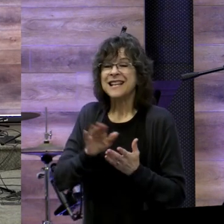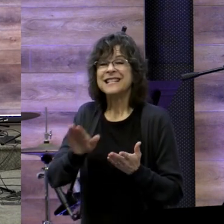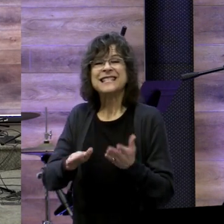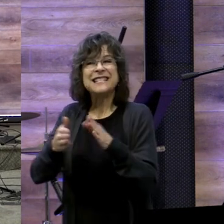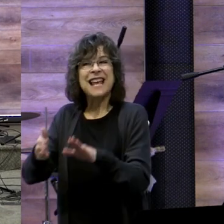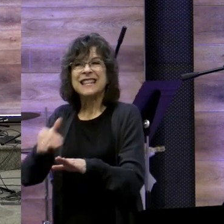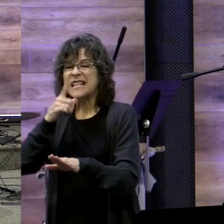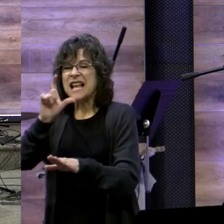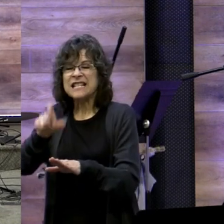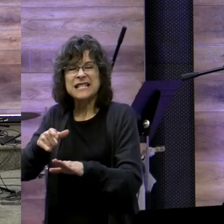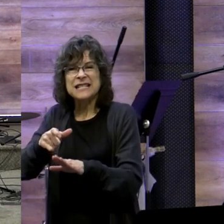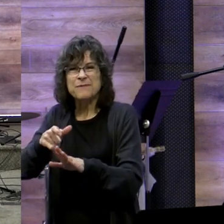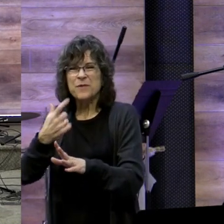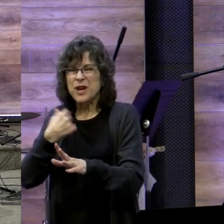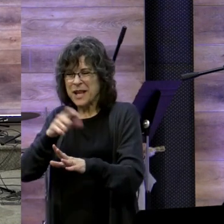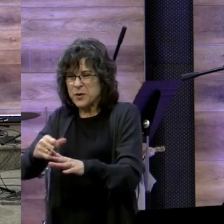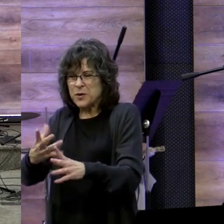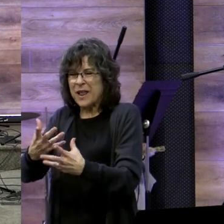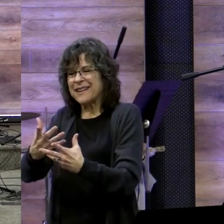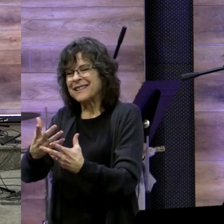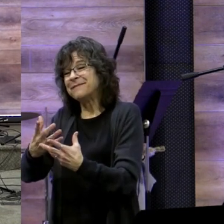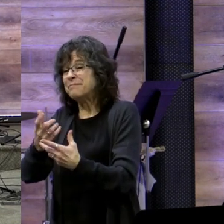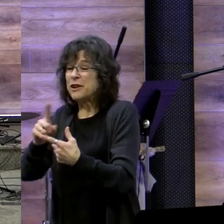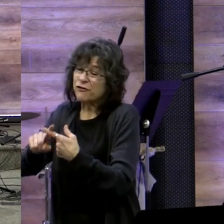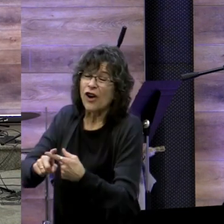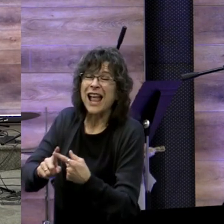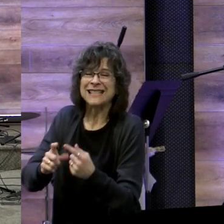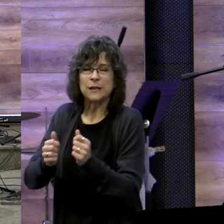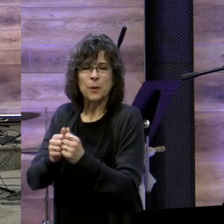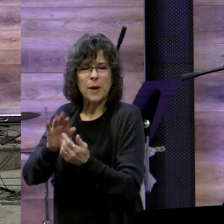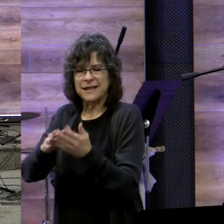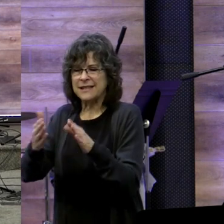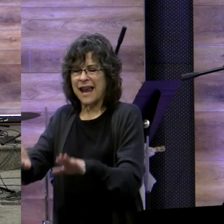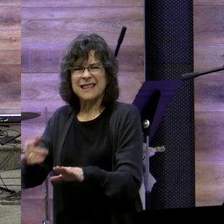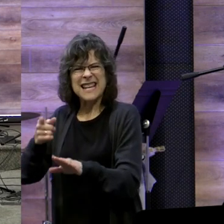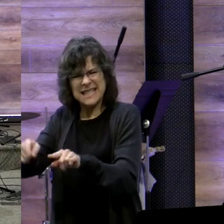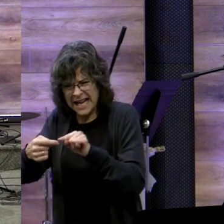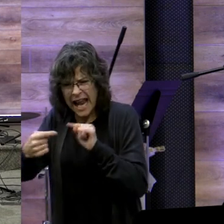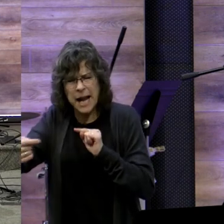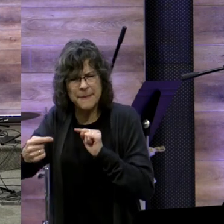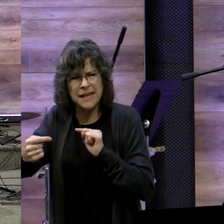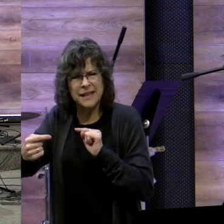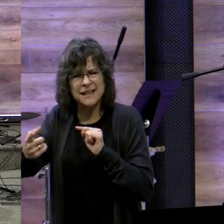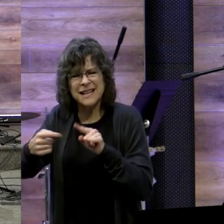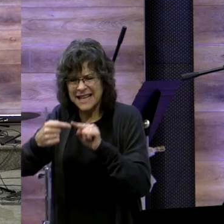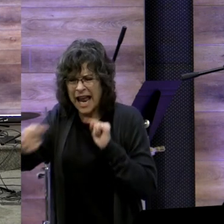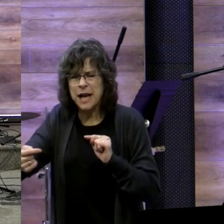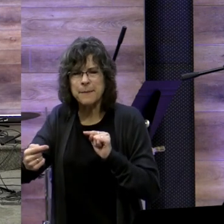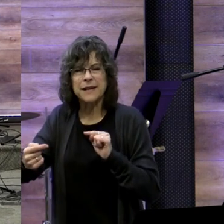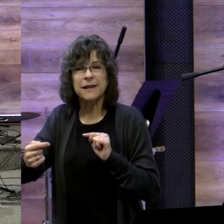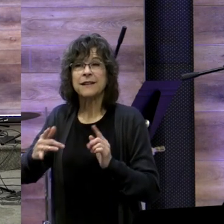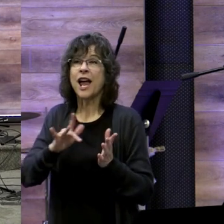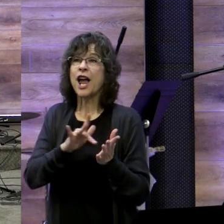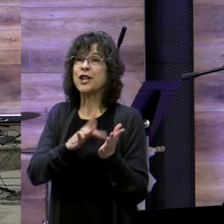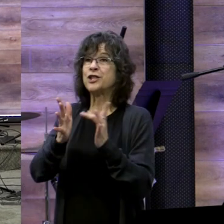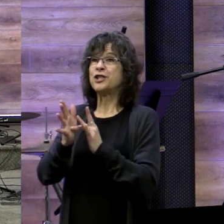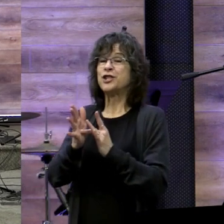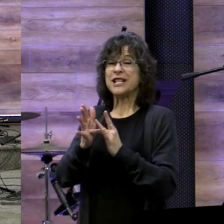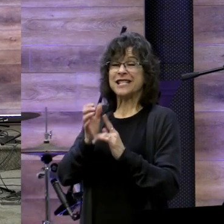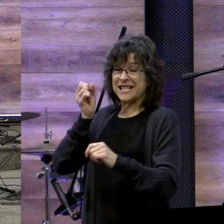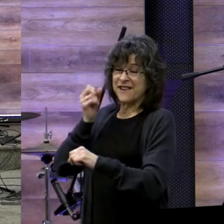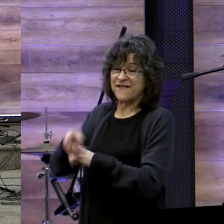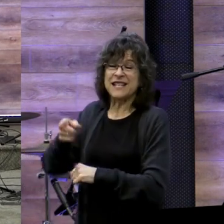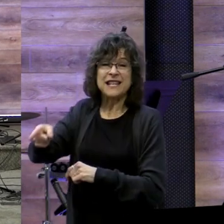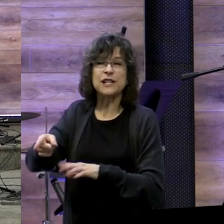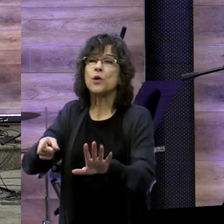we embrace. Death is an enemy, and as we're about to see, it is a defeated enemy by the Lord Jesus. Now, if you miss